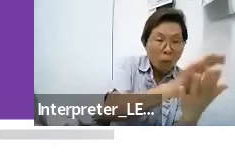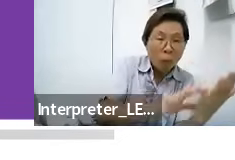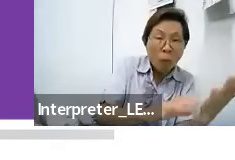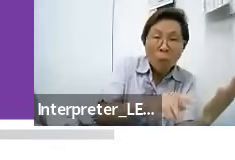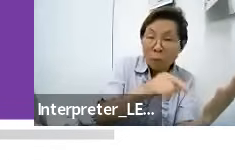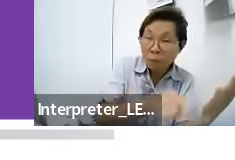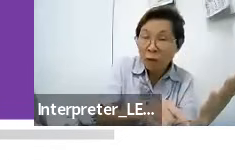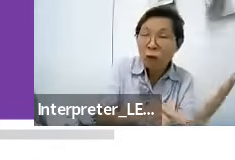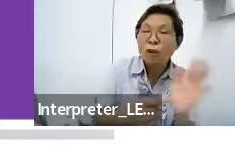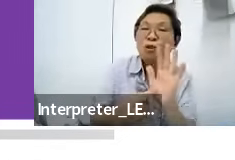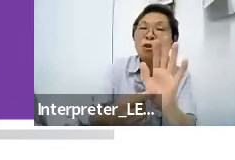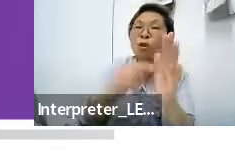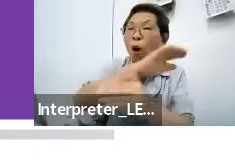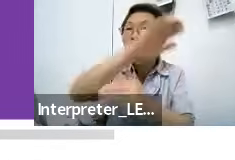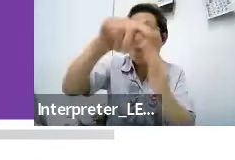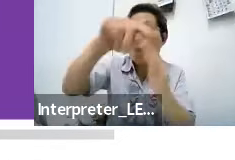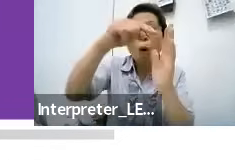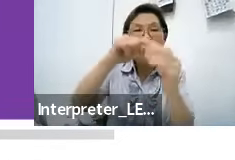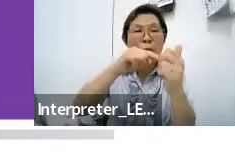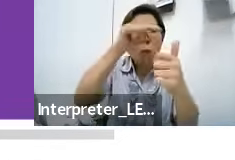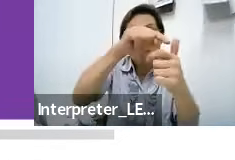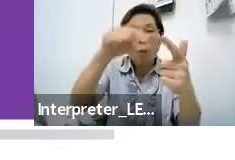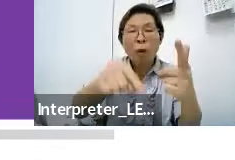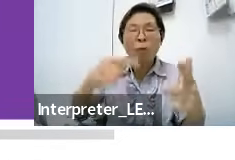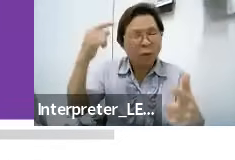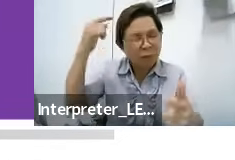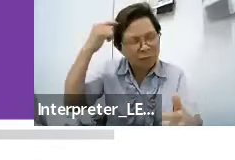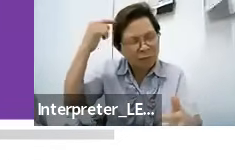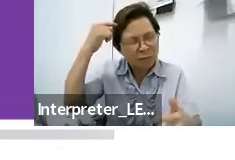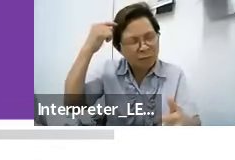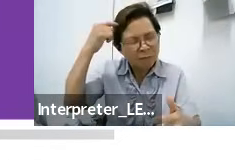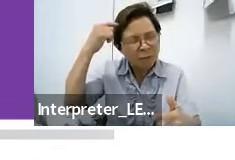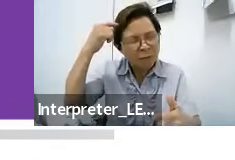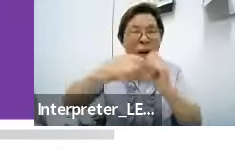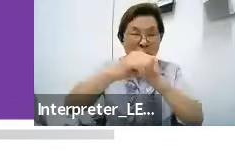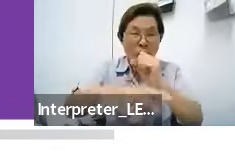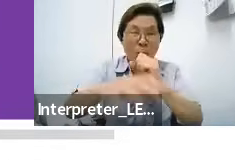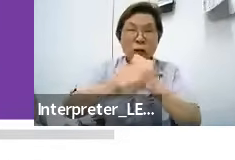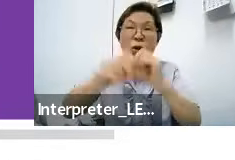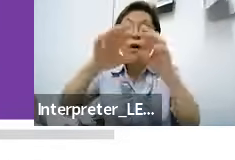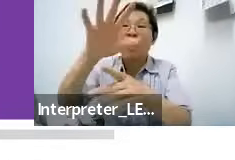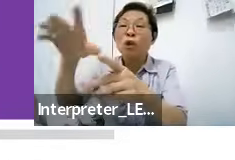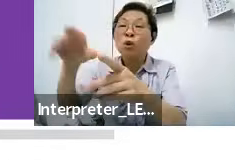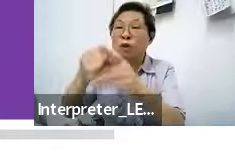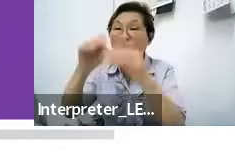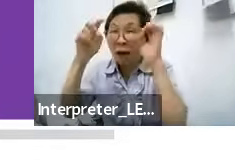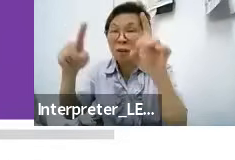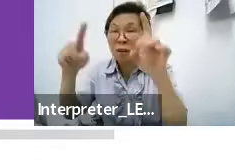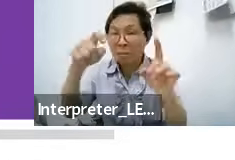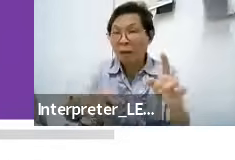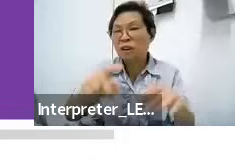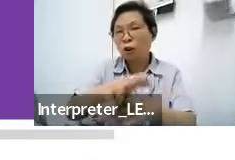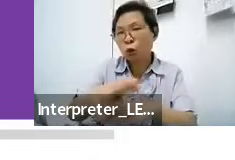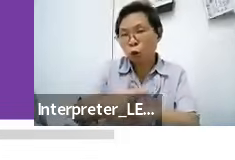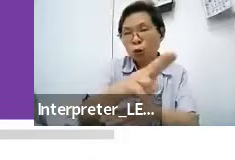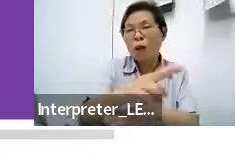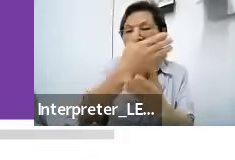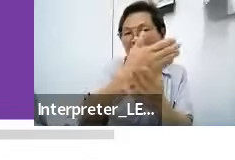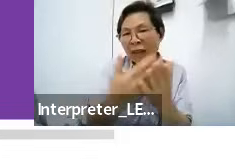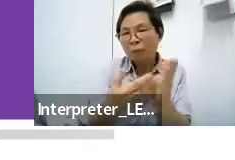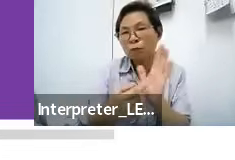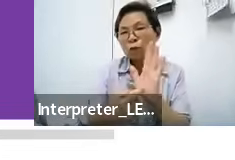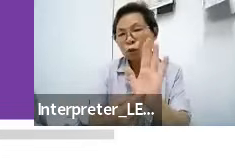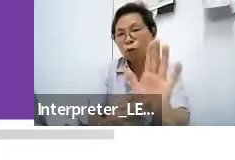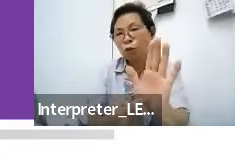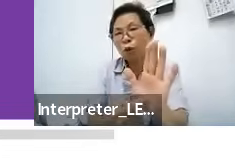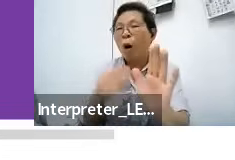which we have to consider in the promotion of inclusive education. So some of the variables have been highlighted by